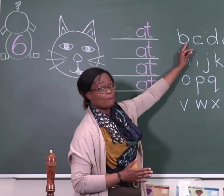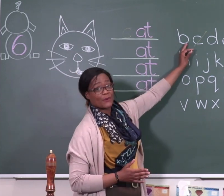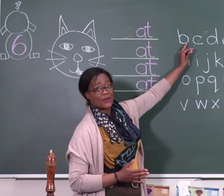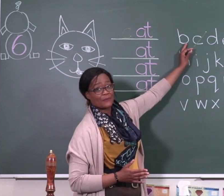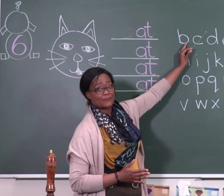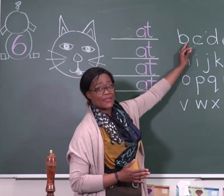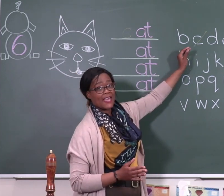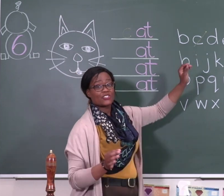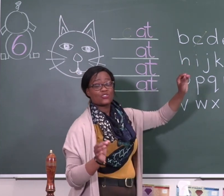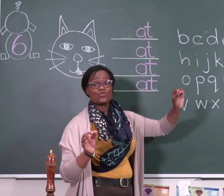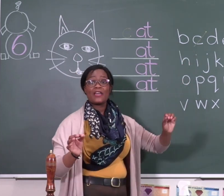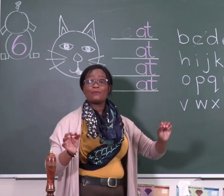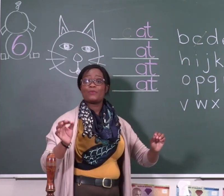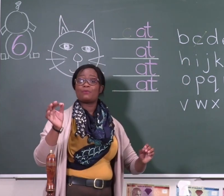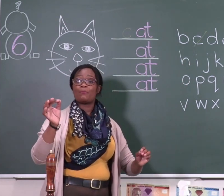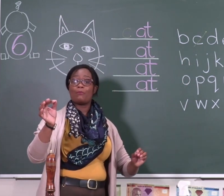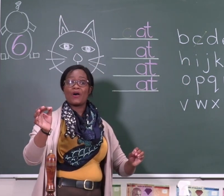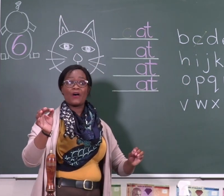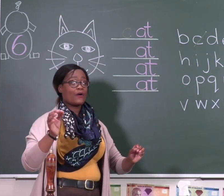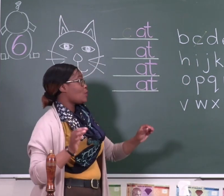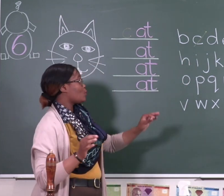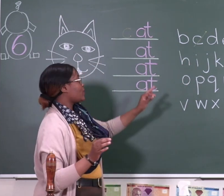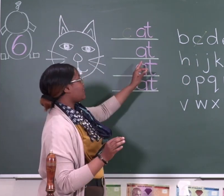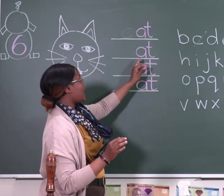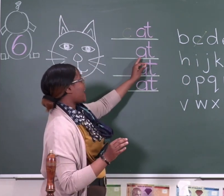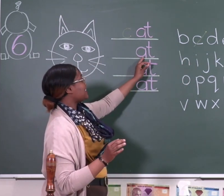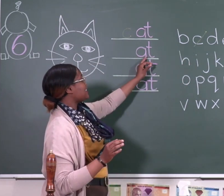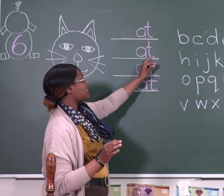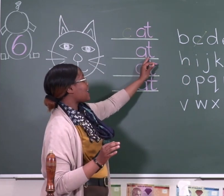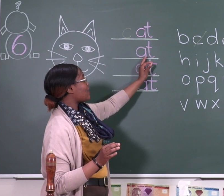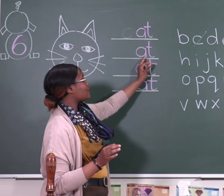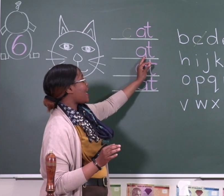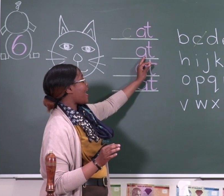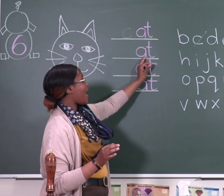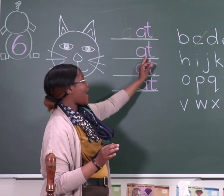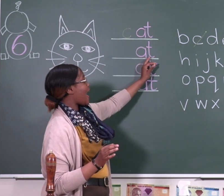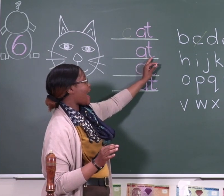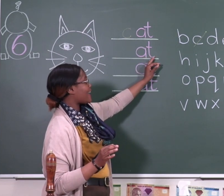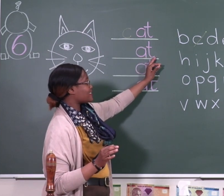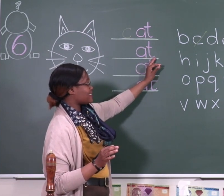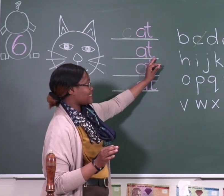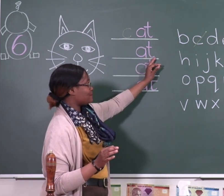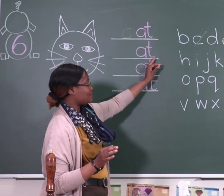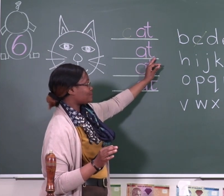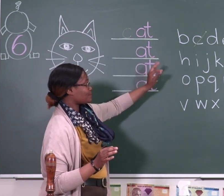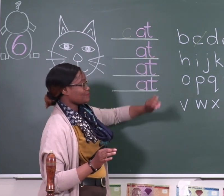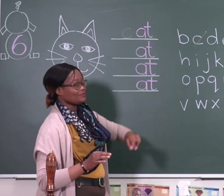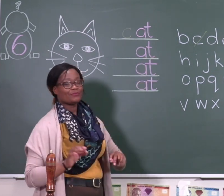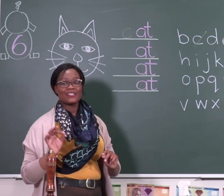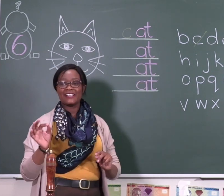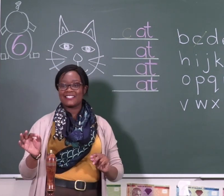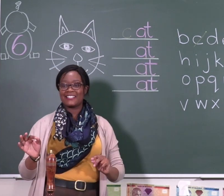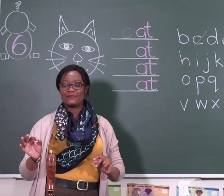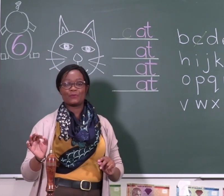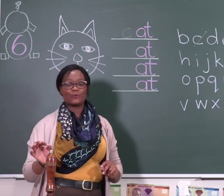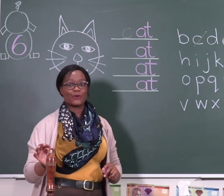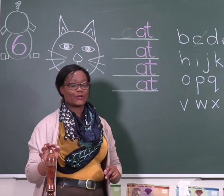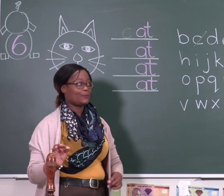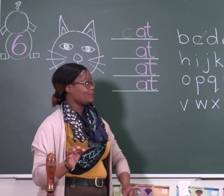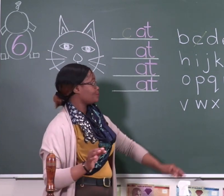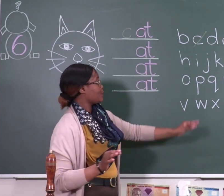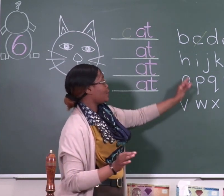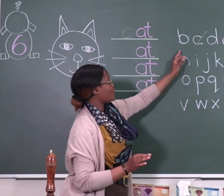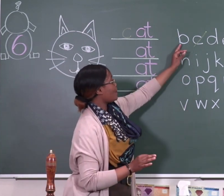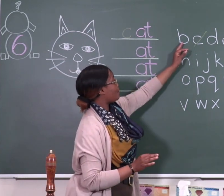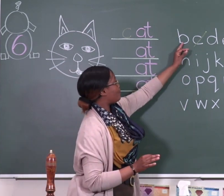with B and try and put B with the ending sound AT. Let's see if it will